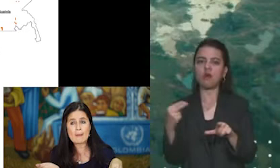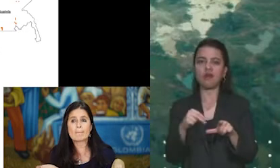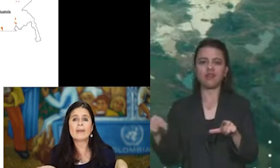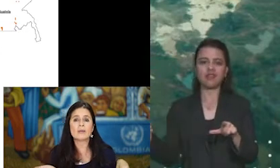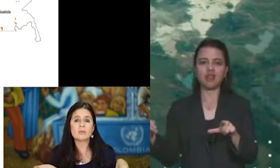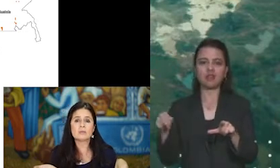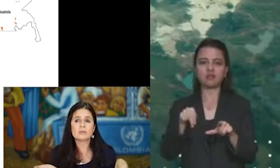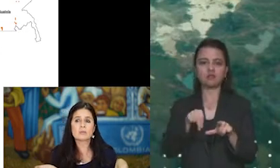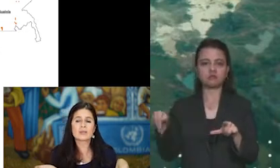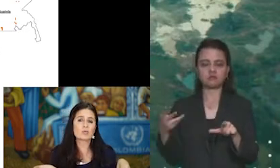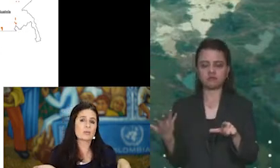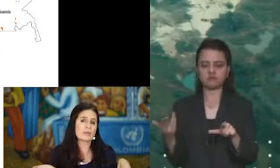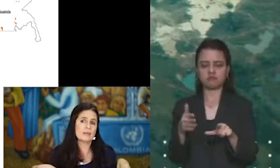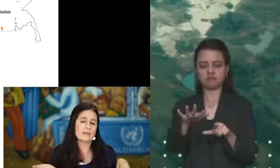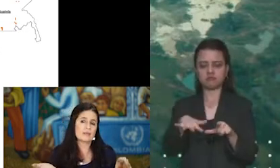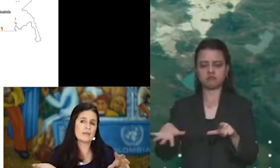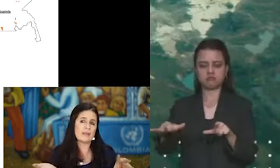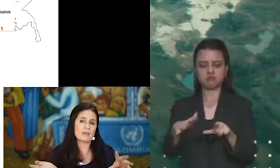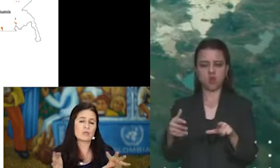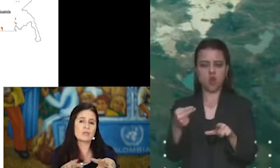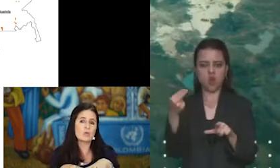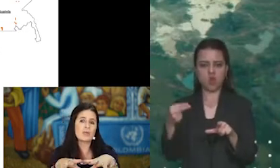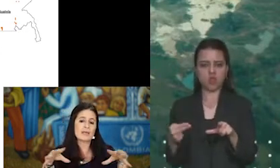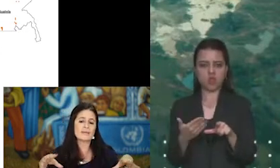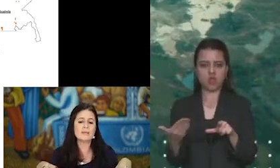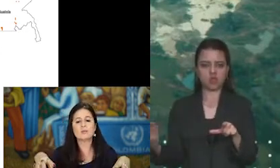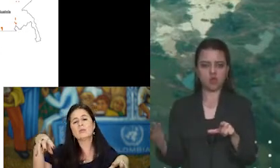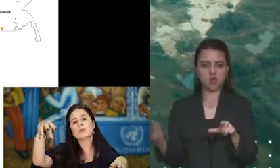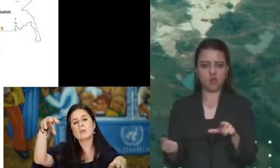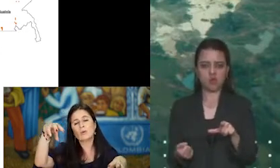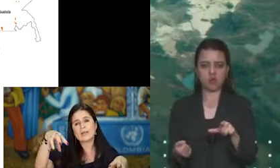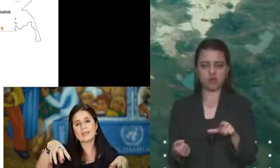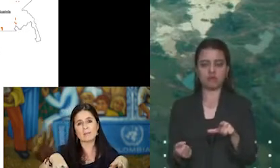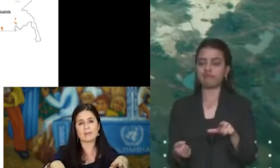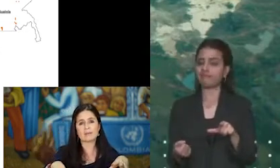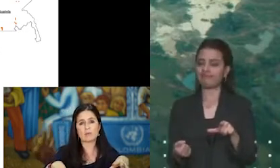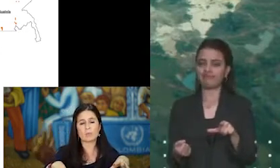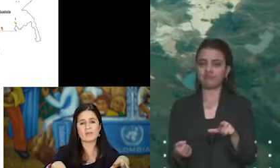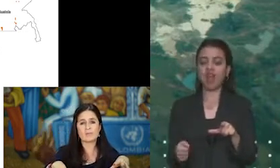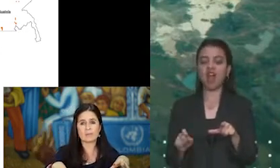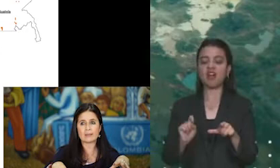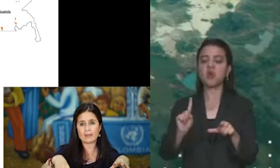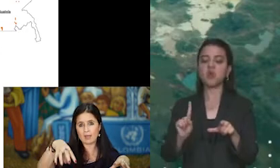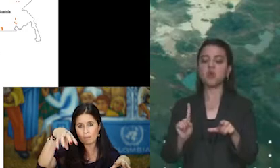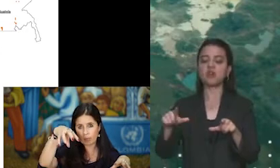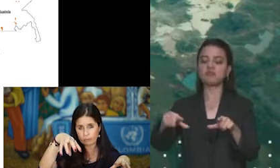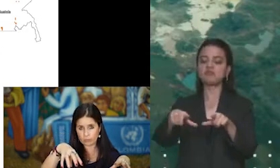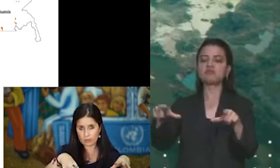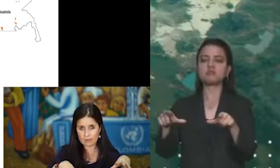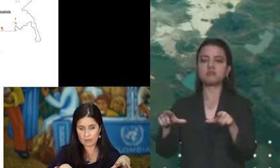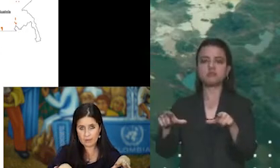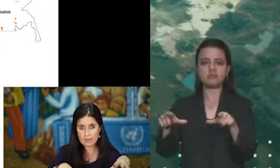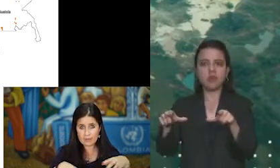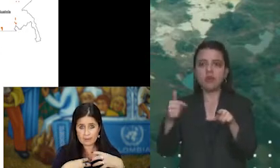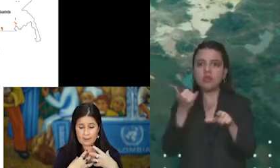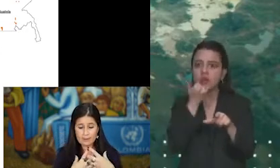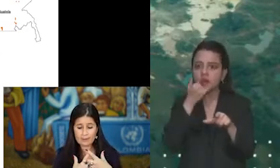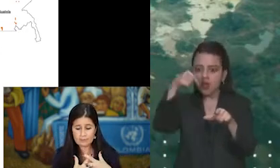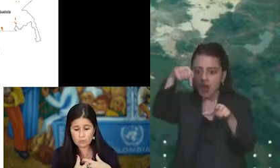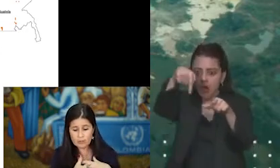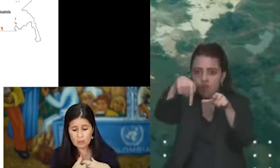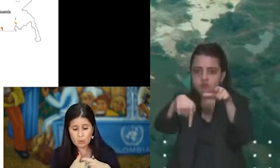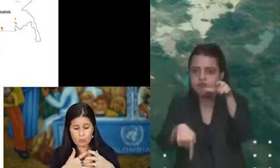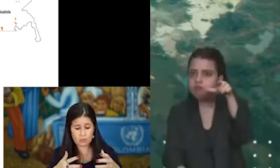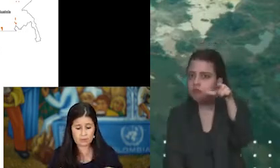but what happens is the stability was not in the hectare, but rather the dynamic took place in depth. And what happened, we have